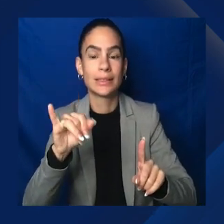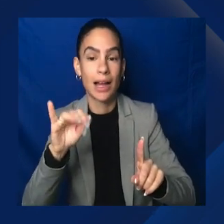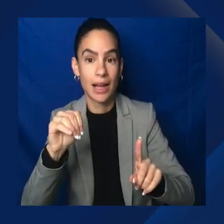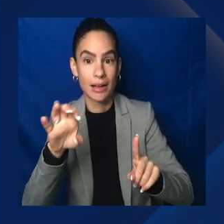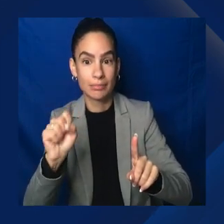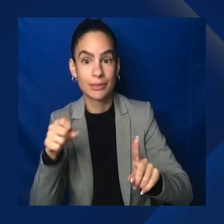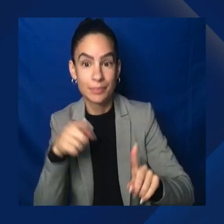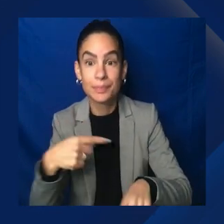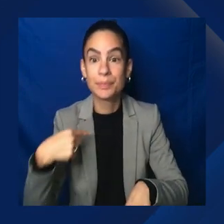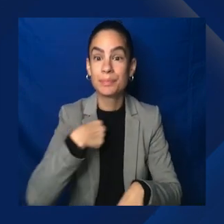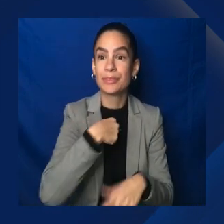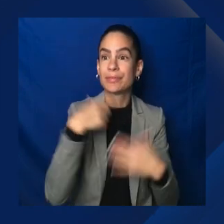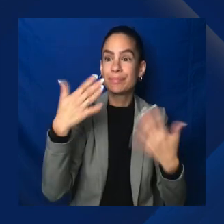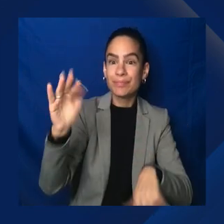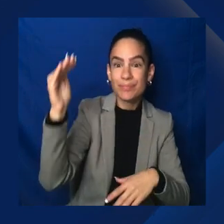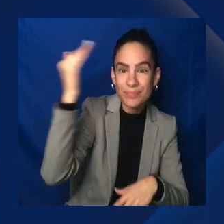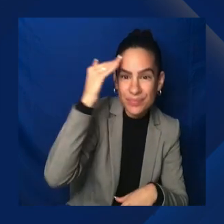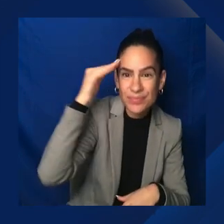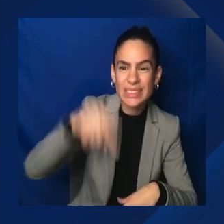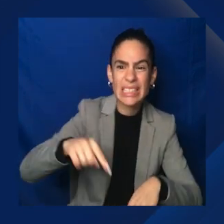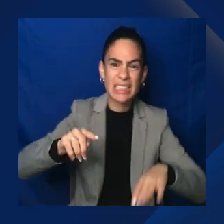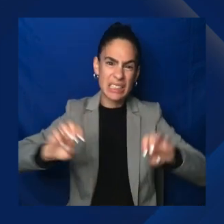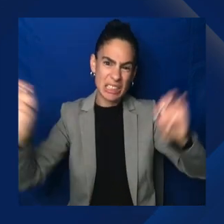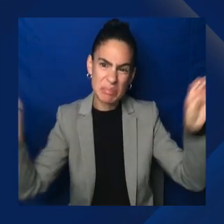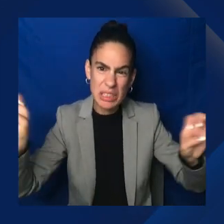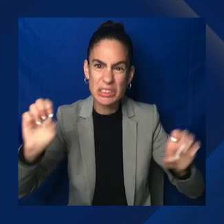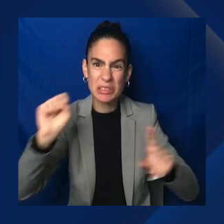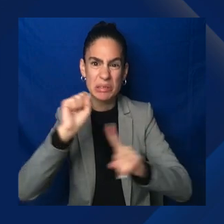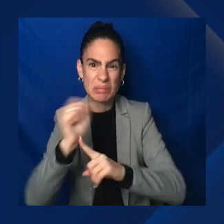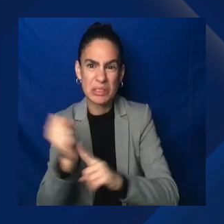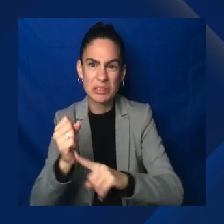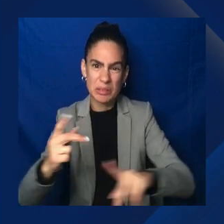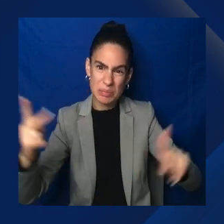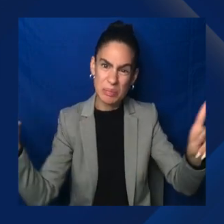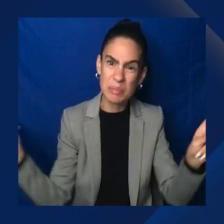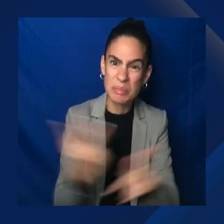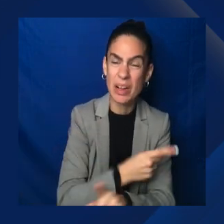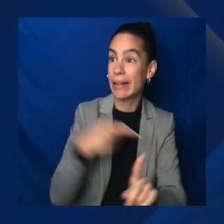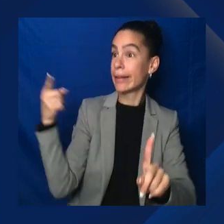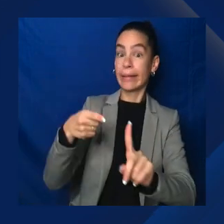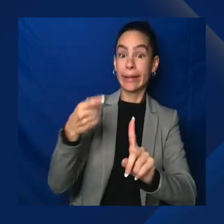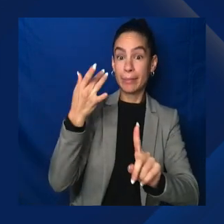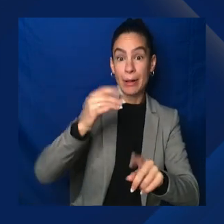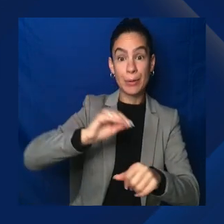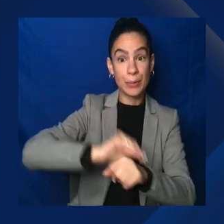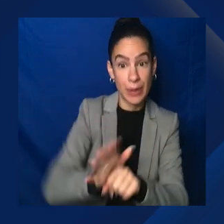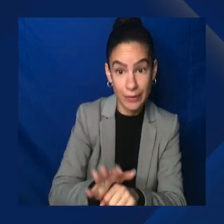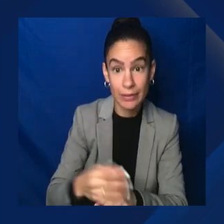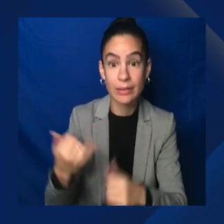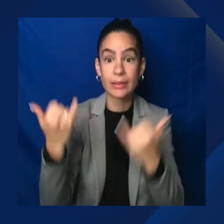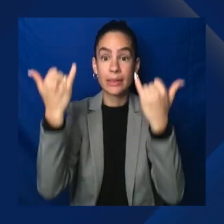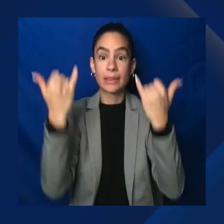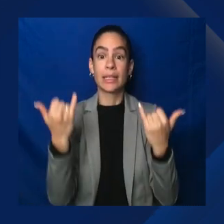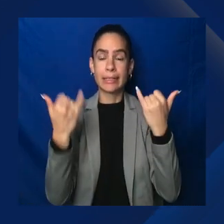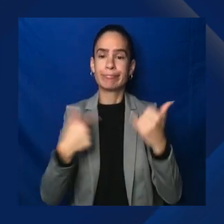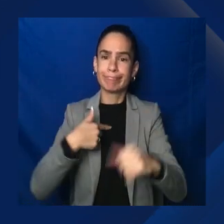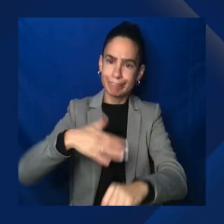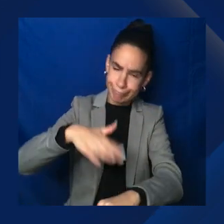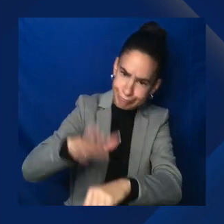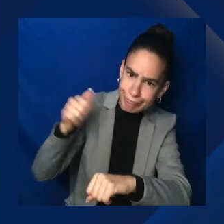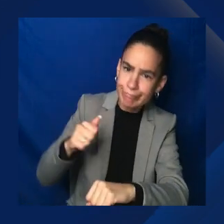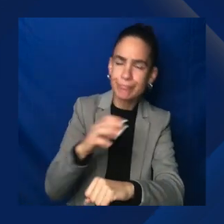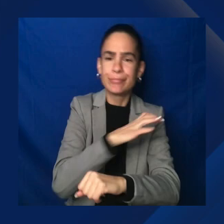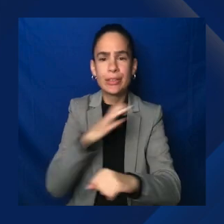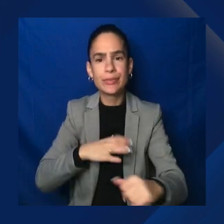and it's certainly only been made worse by the pandemic. That's why we're asking for Congress to take bold and decisive action, to